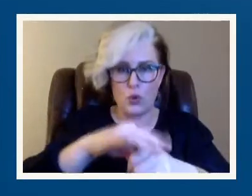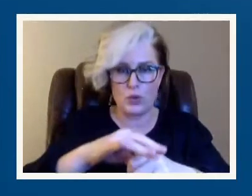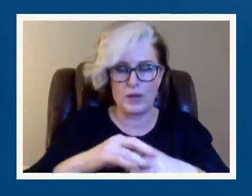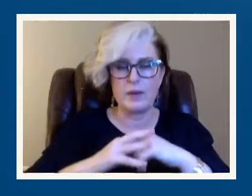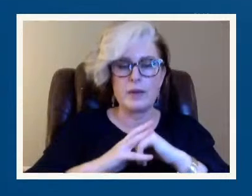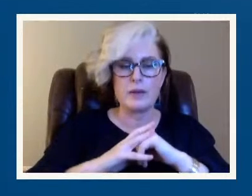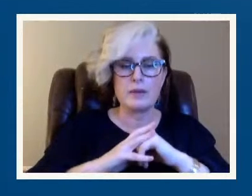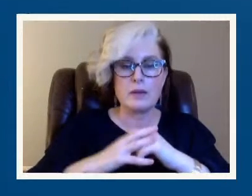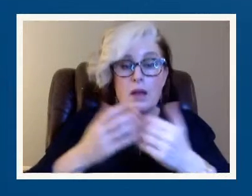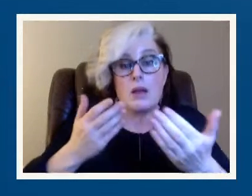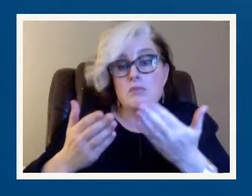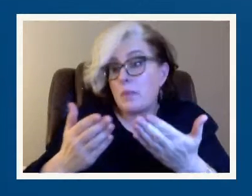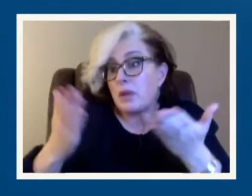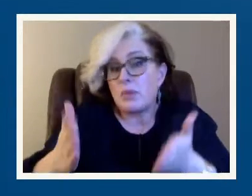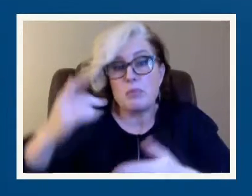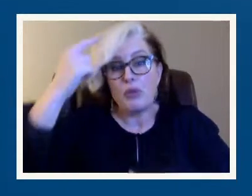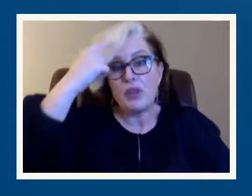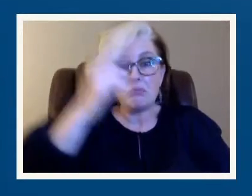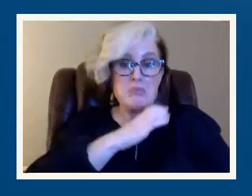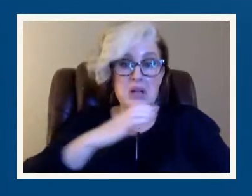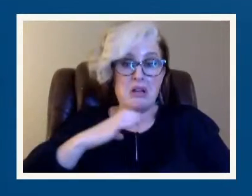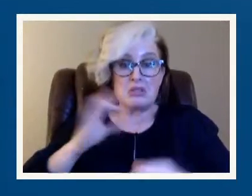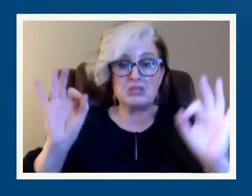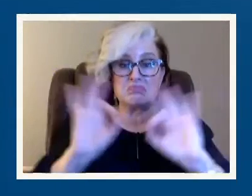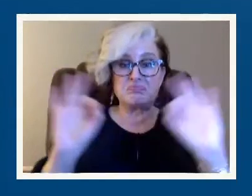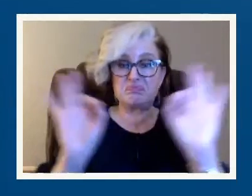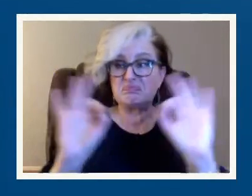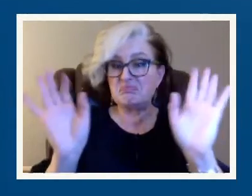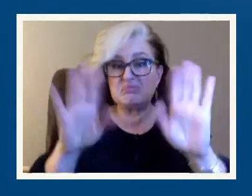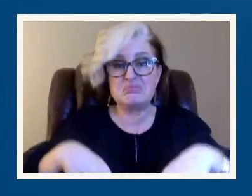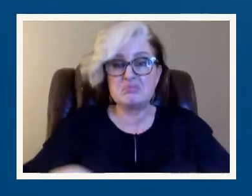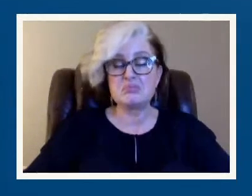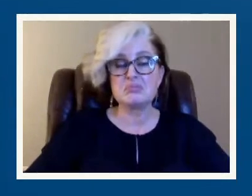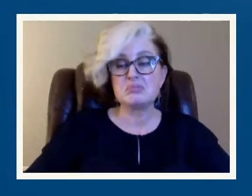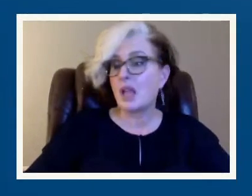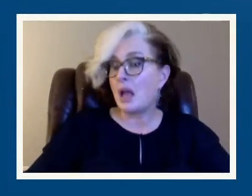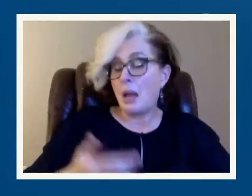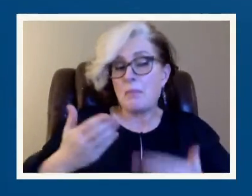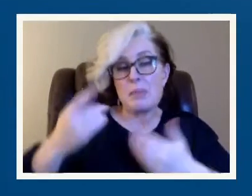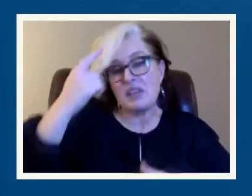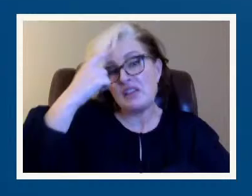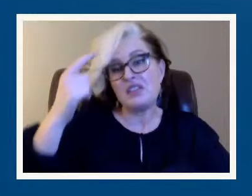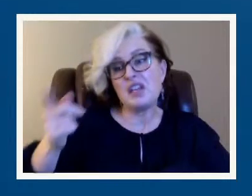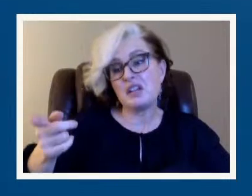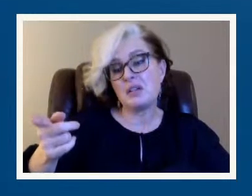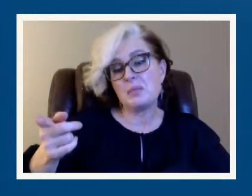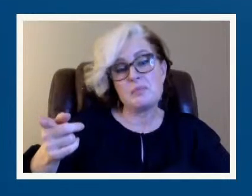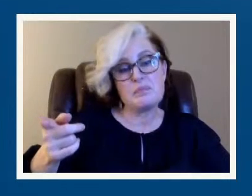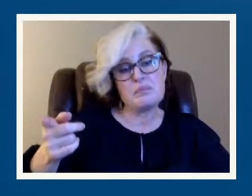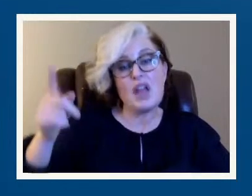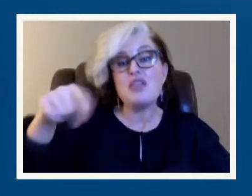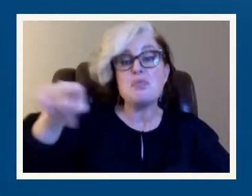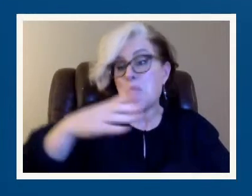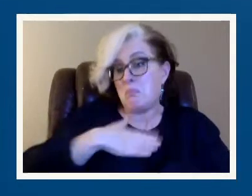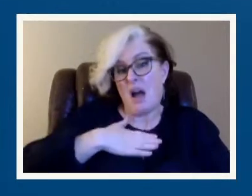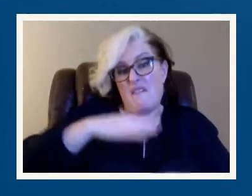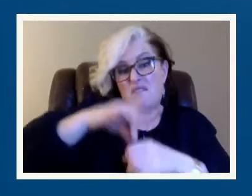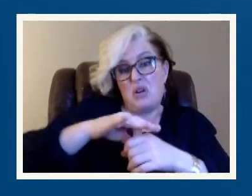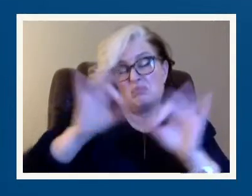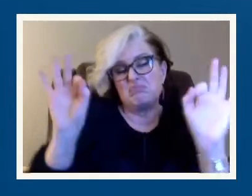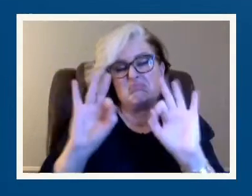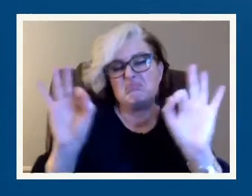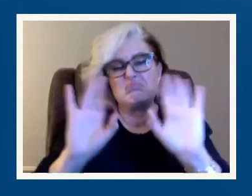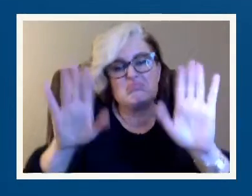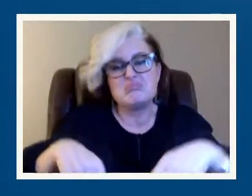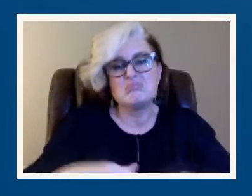Maybe they don't think that Congress matters as much. Maybe they don't think their vote will matter as